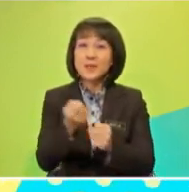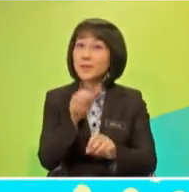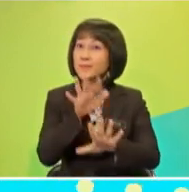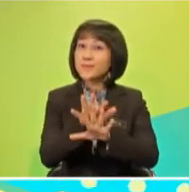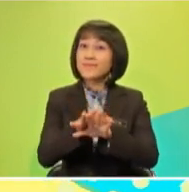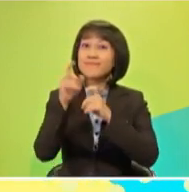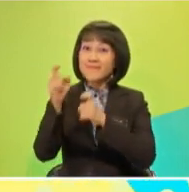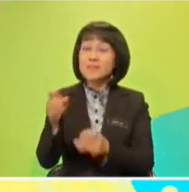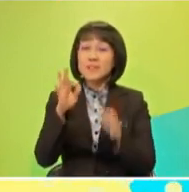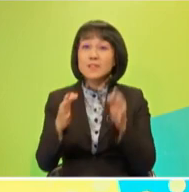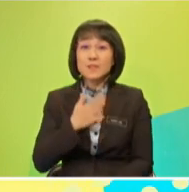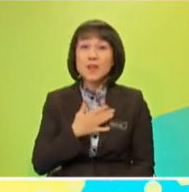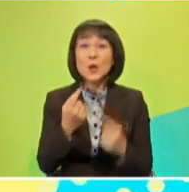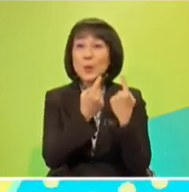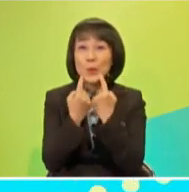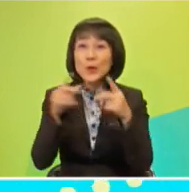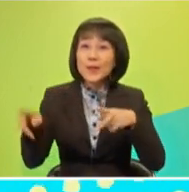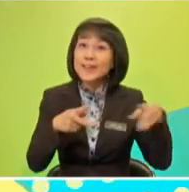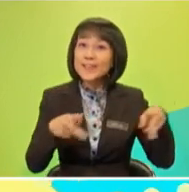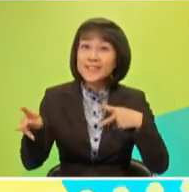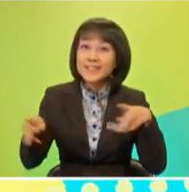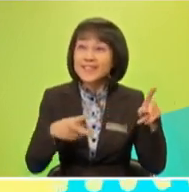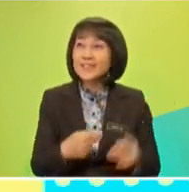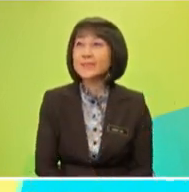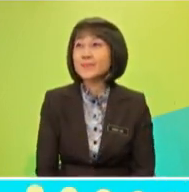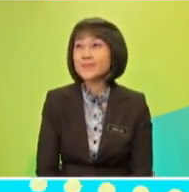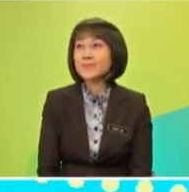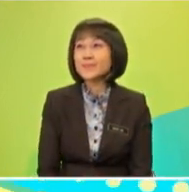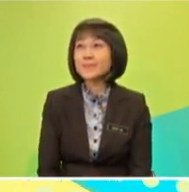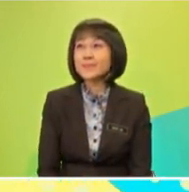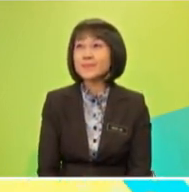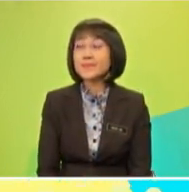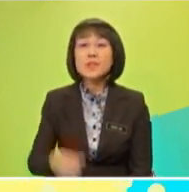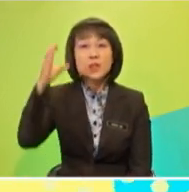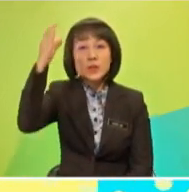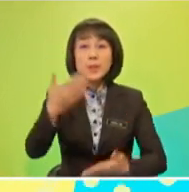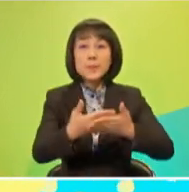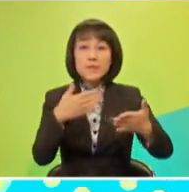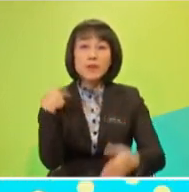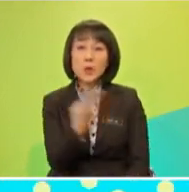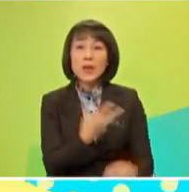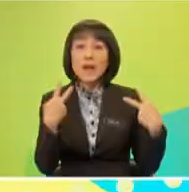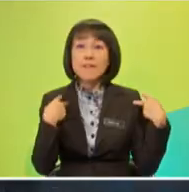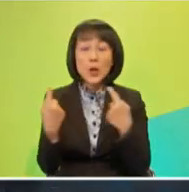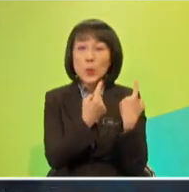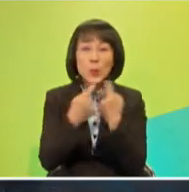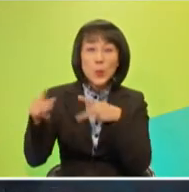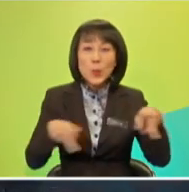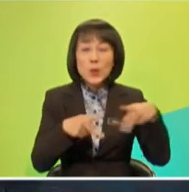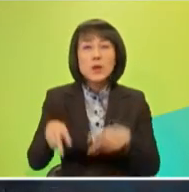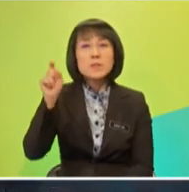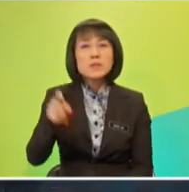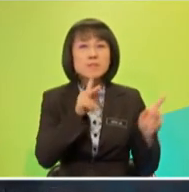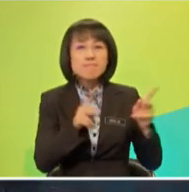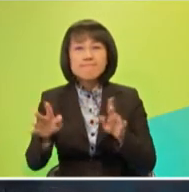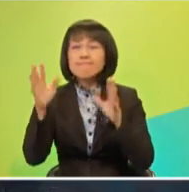your birthday party? Yeah, but Chris, before we have a birthday party, we need to prepare a lot of